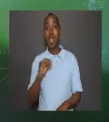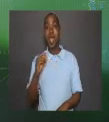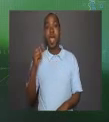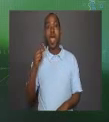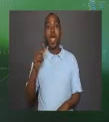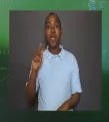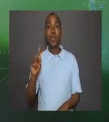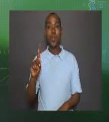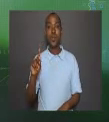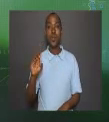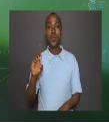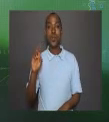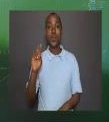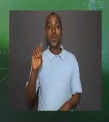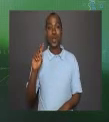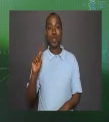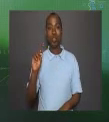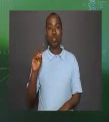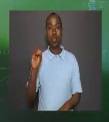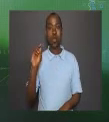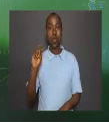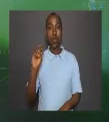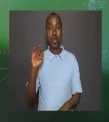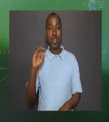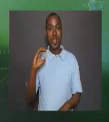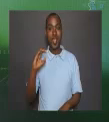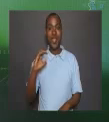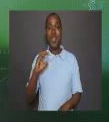lesson, we learned about osmosis.